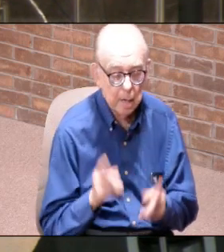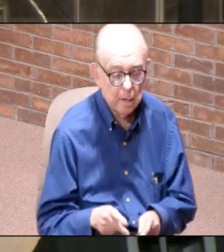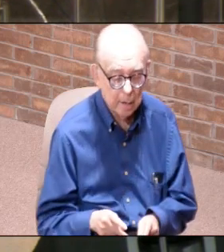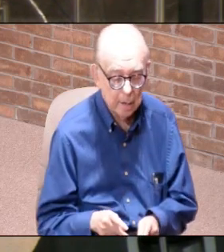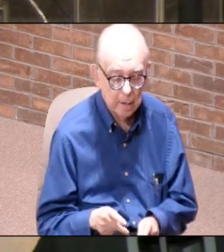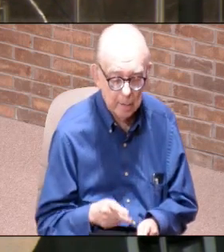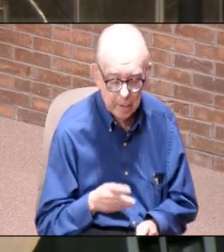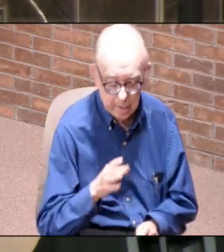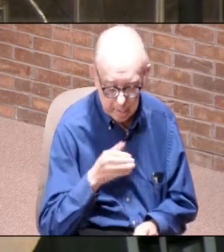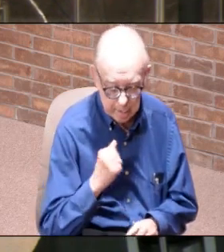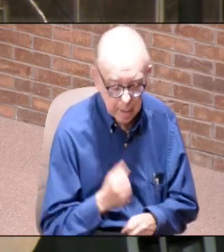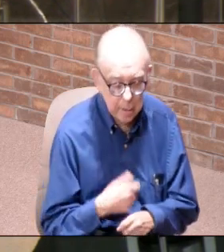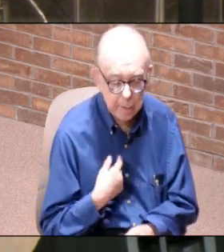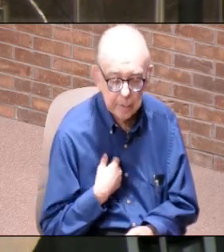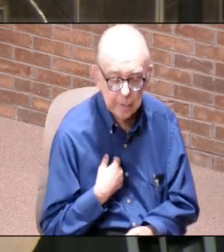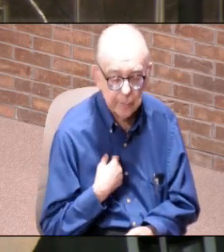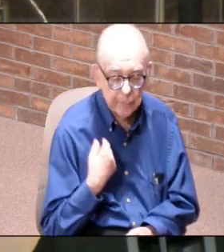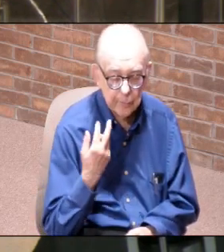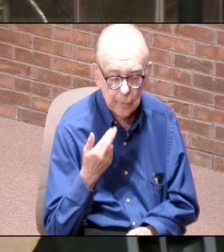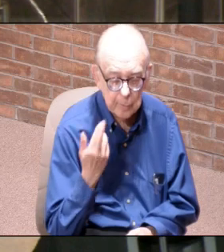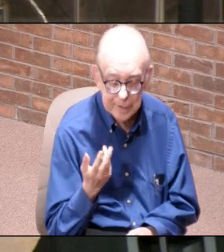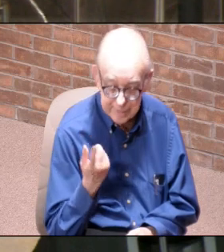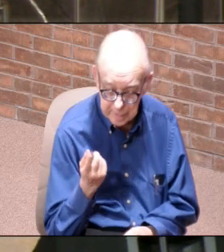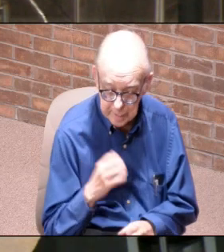because God created me for a reason.